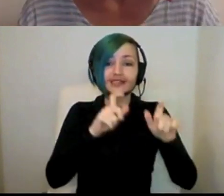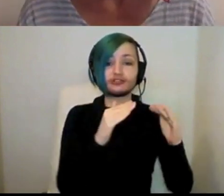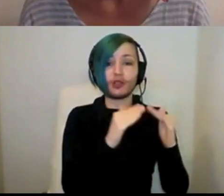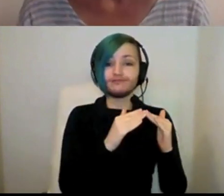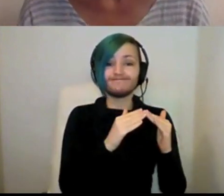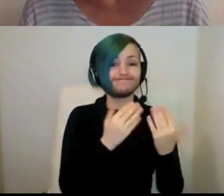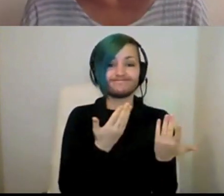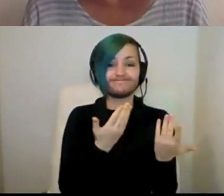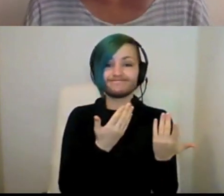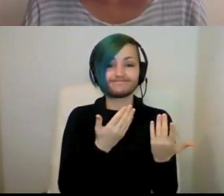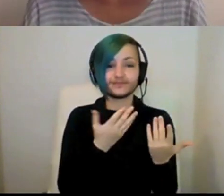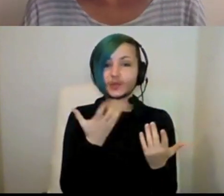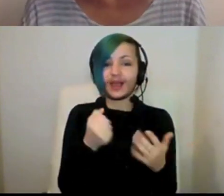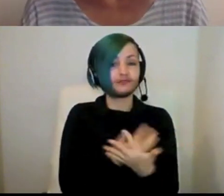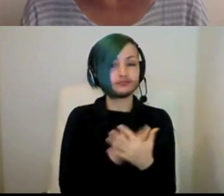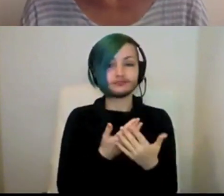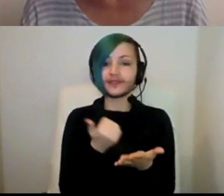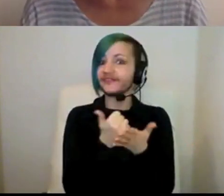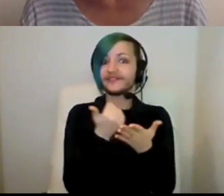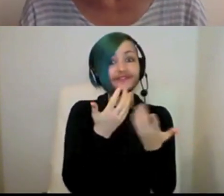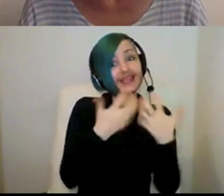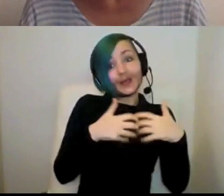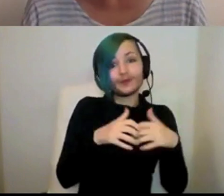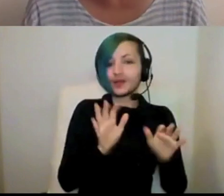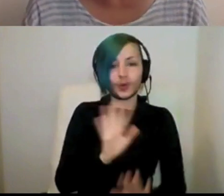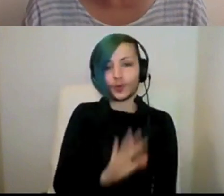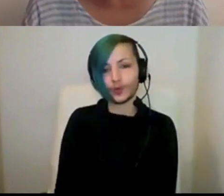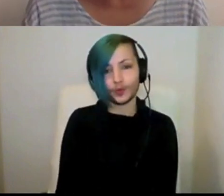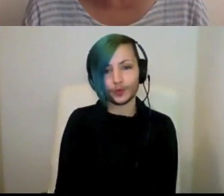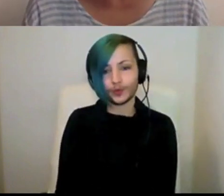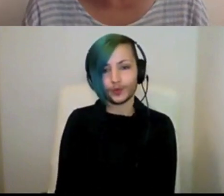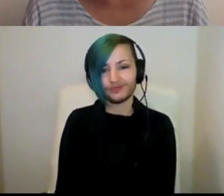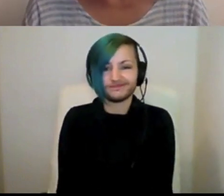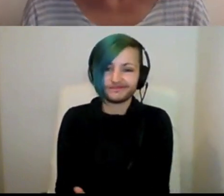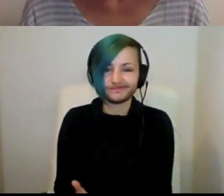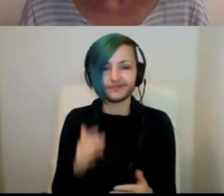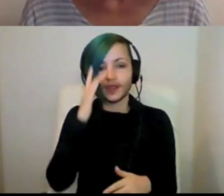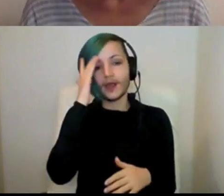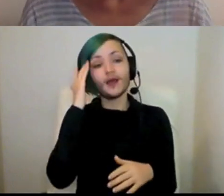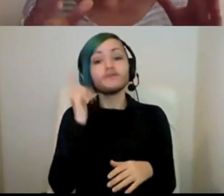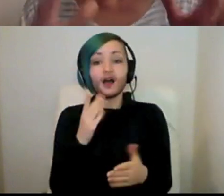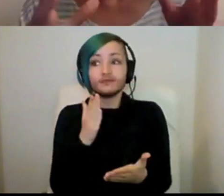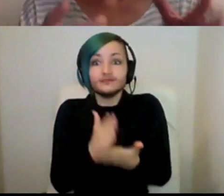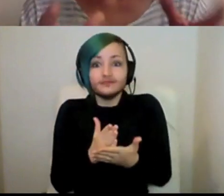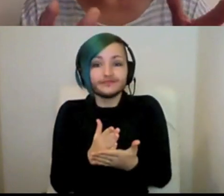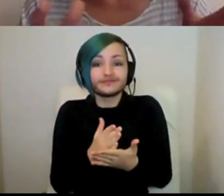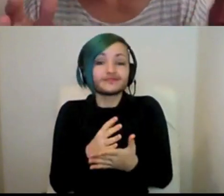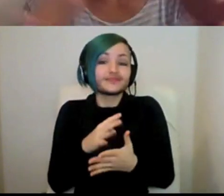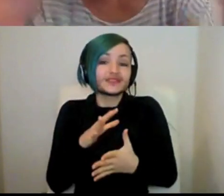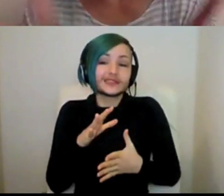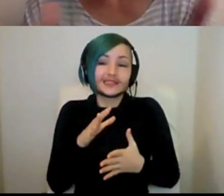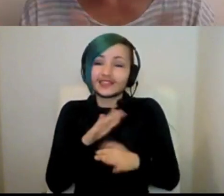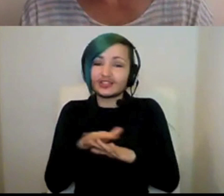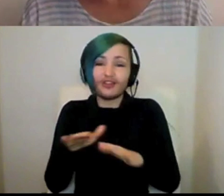the lots of lovely equipment for the staff to use, but she also just literally struggles to access